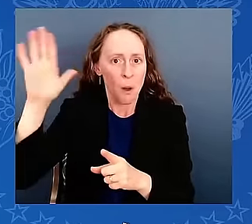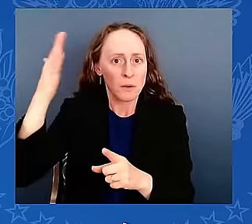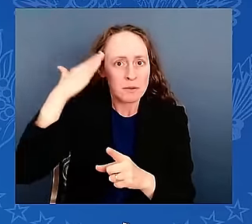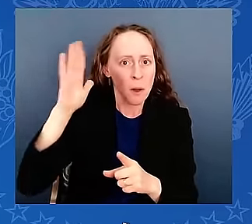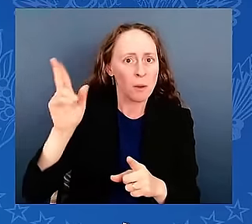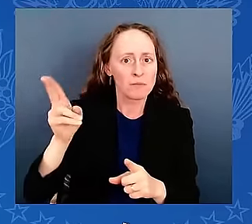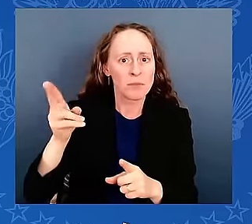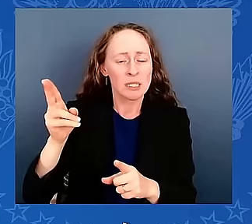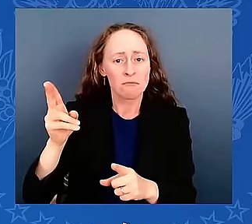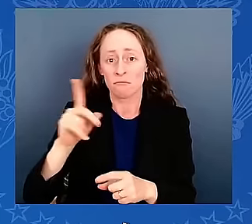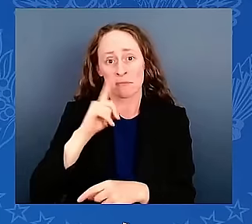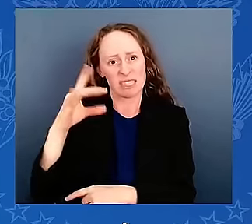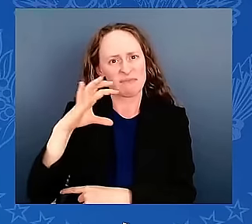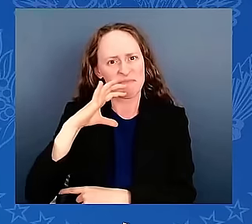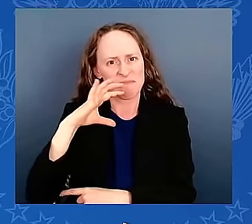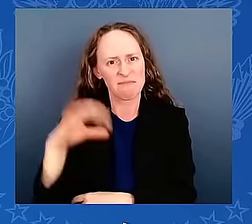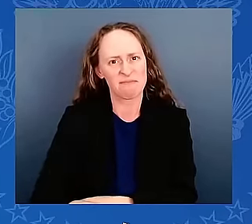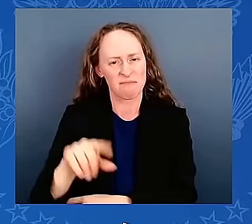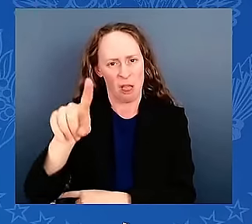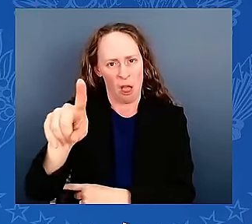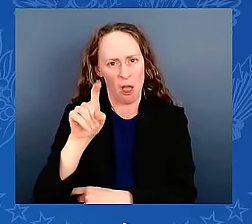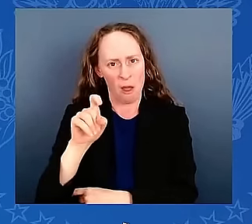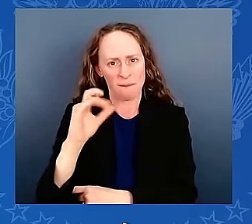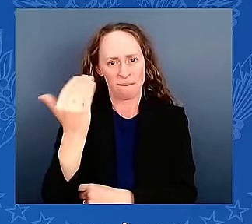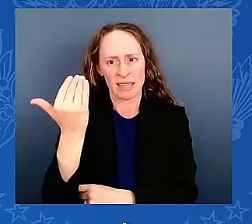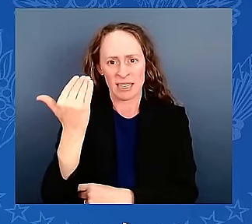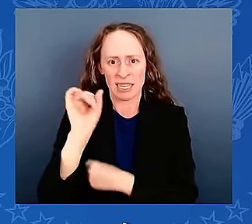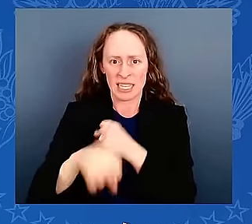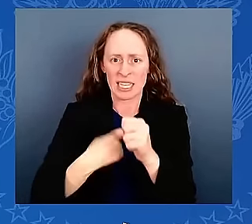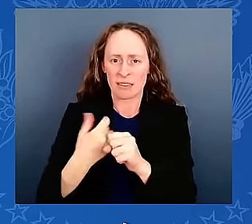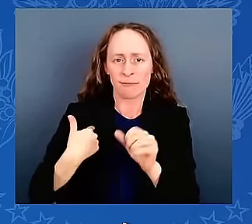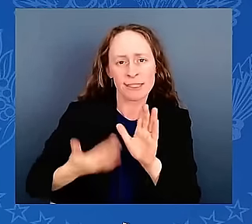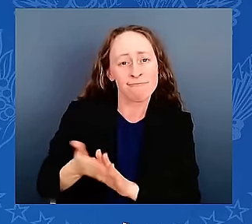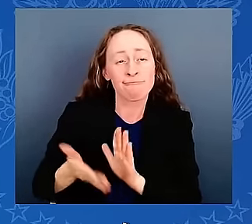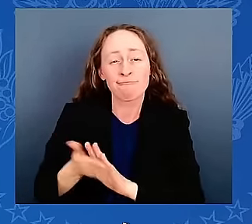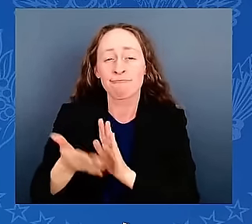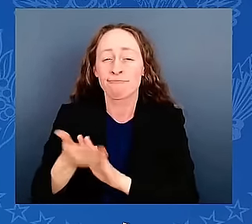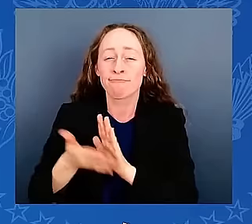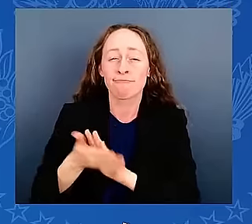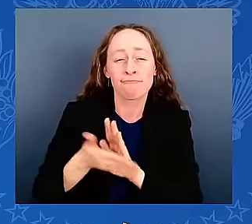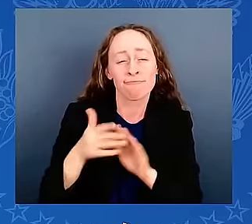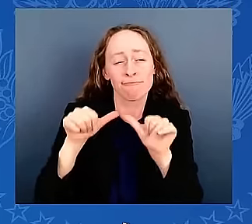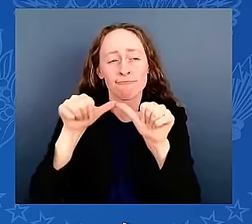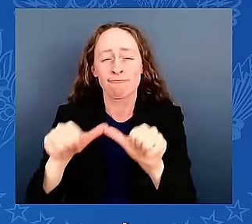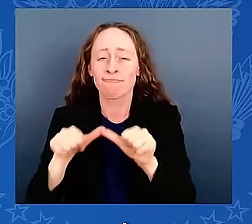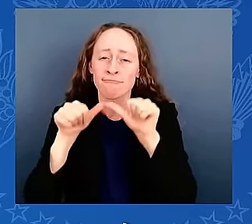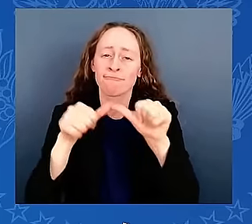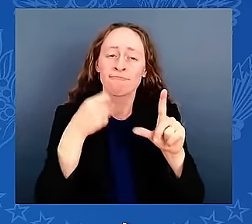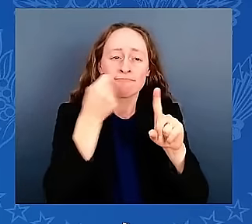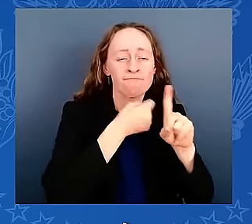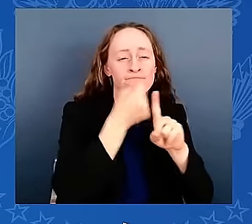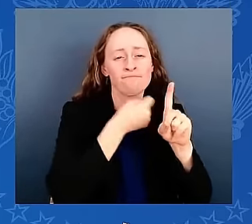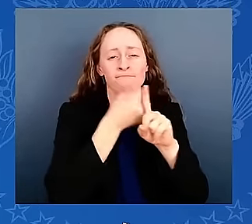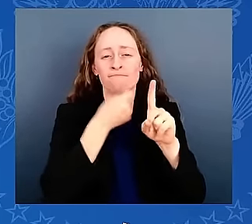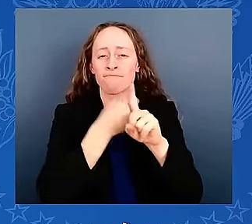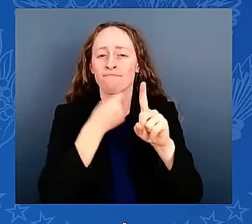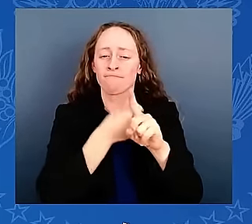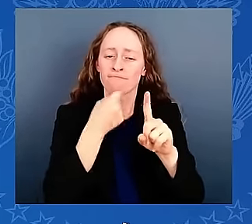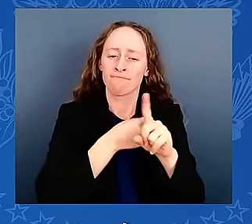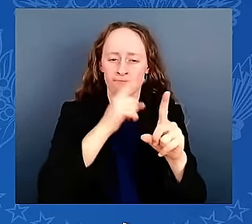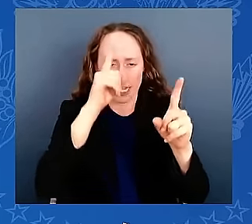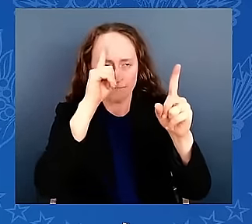not turn back. We will continue the fight, and we will win this battle. We